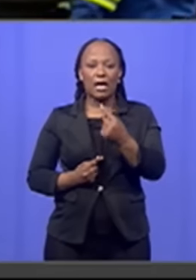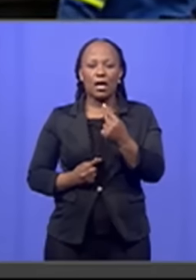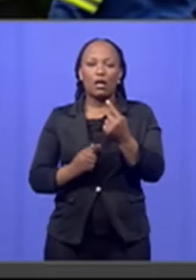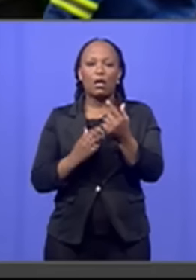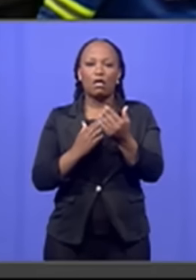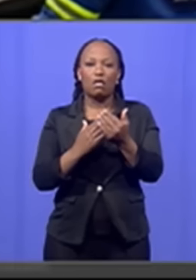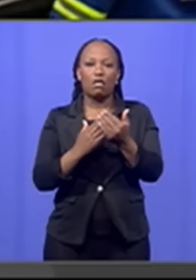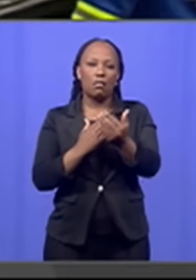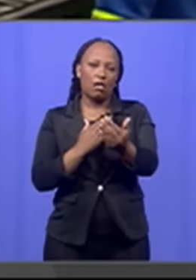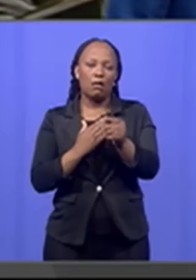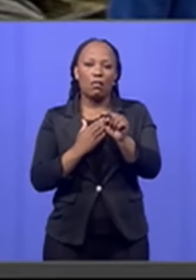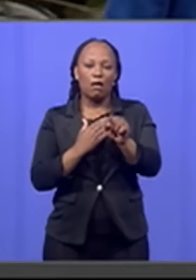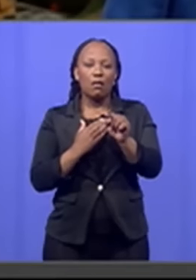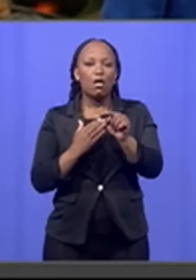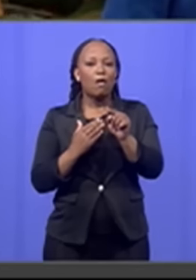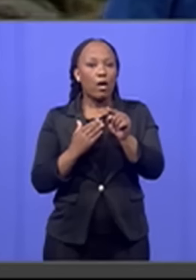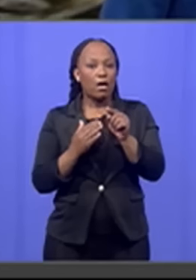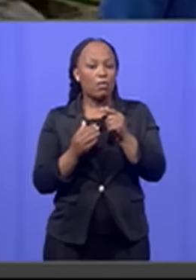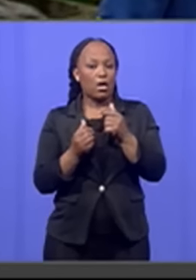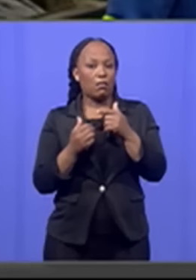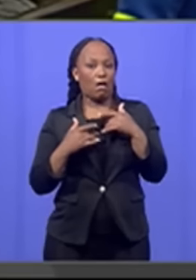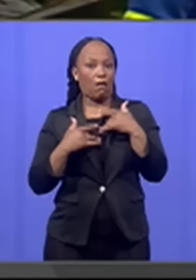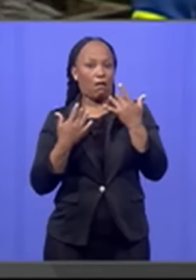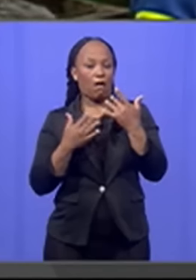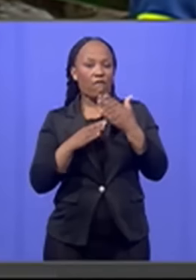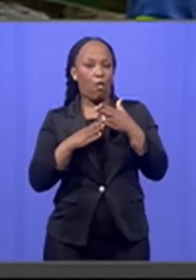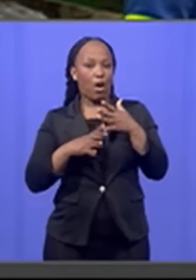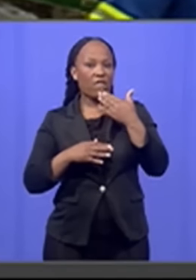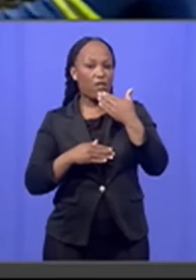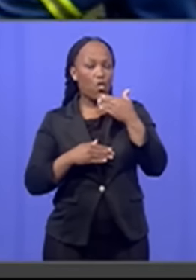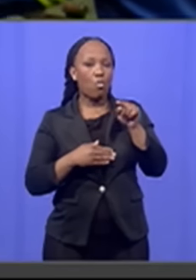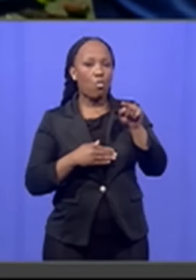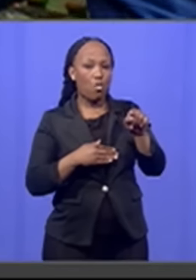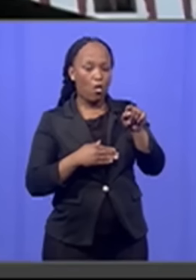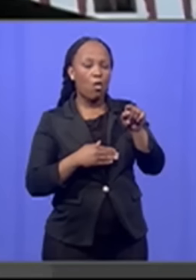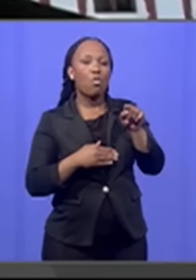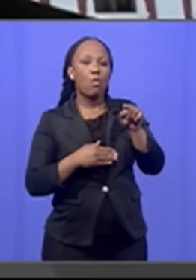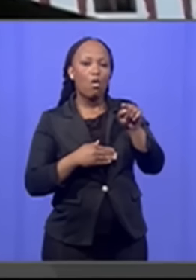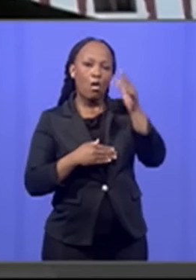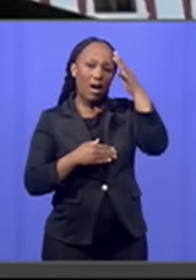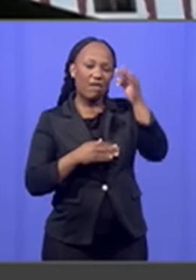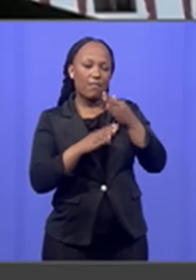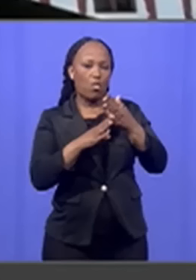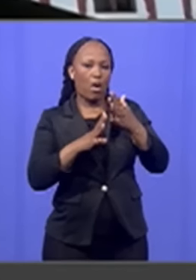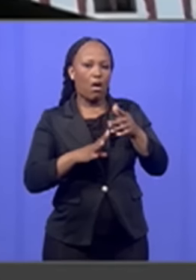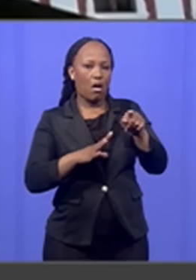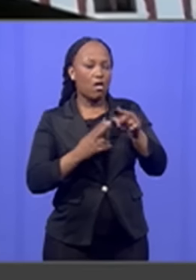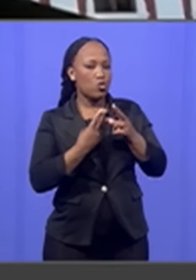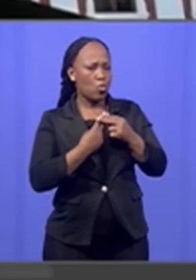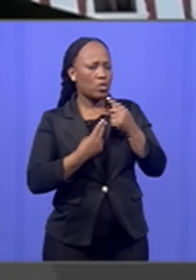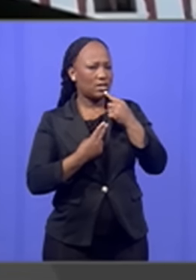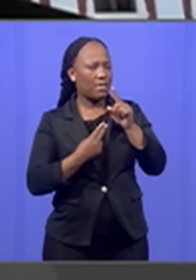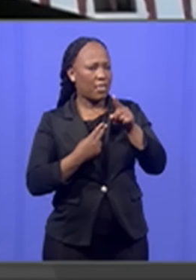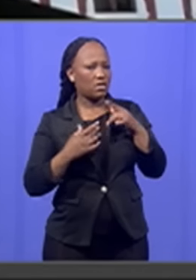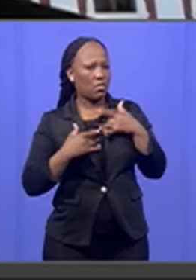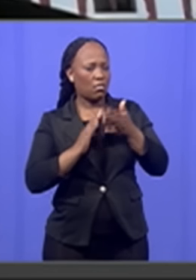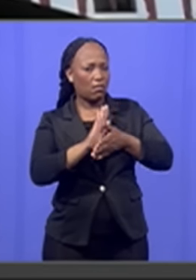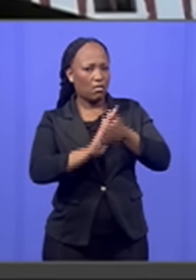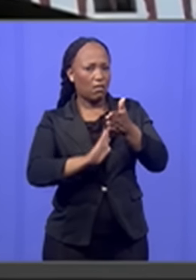potlakise tekolo ya bokgoni ba ho iphedisa ho basebetsi ba mmuso. And we are concerned that the implementation of these audits